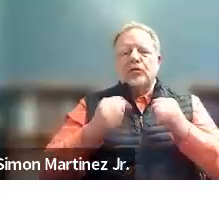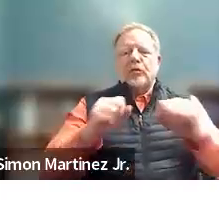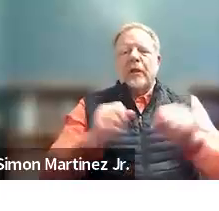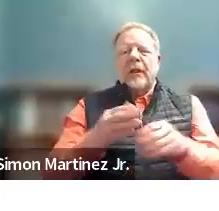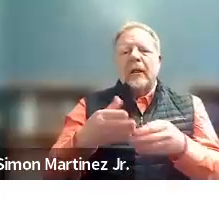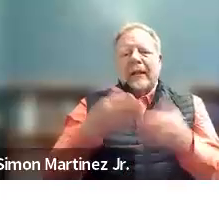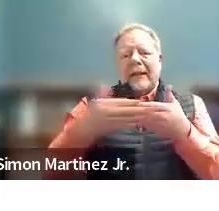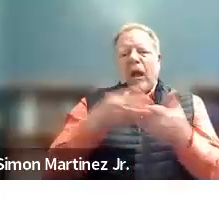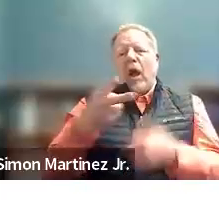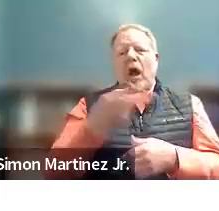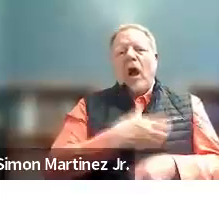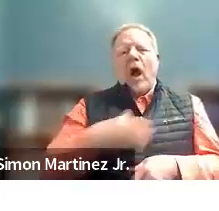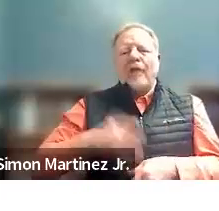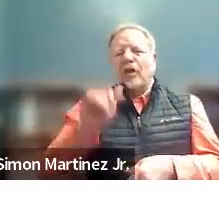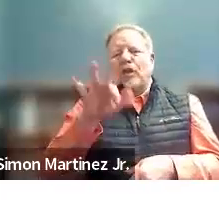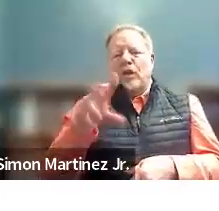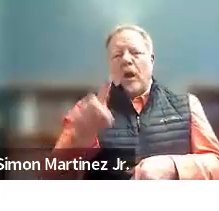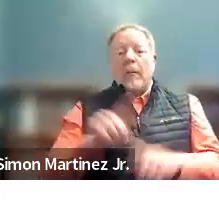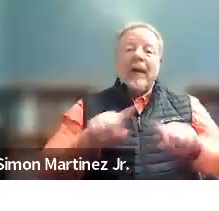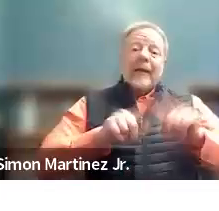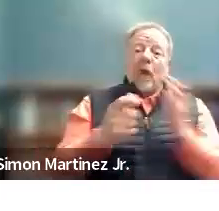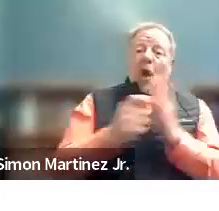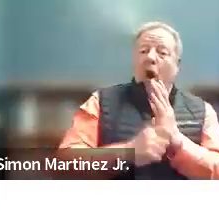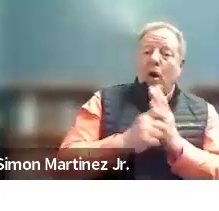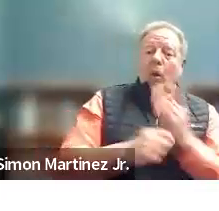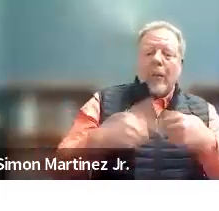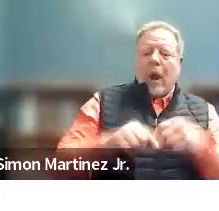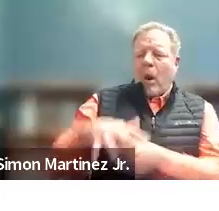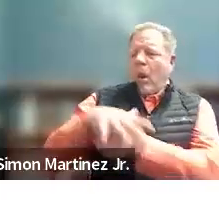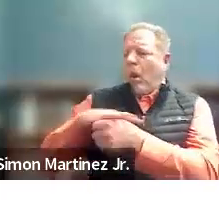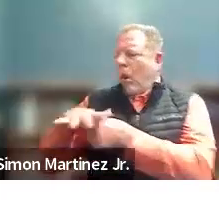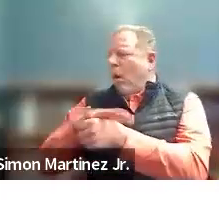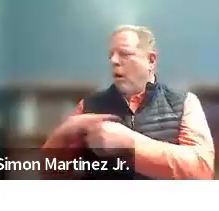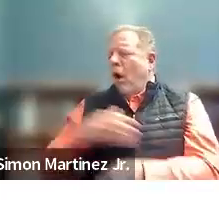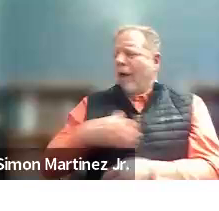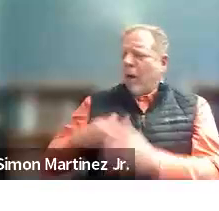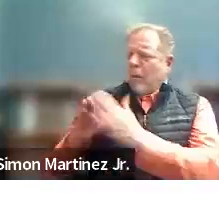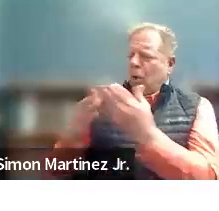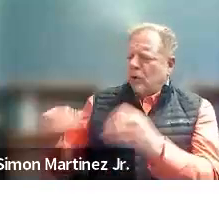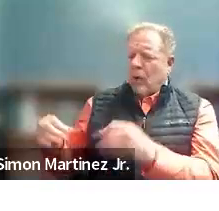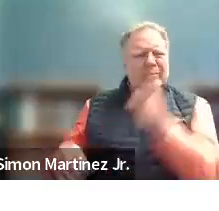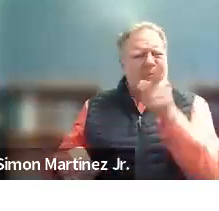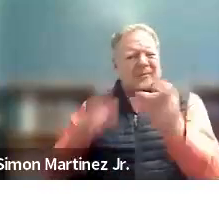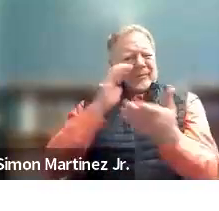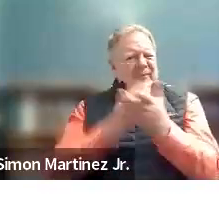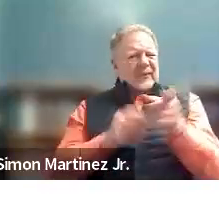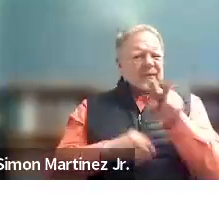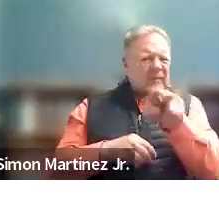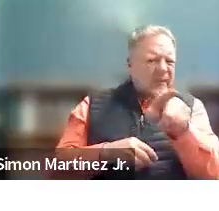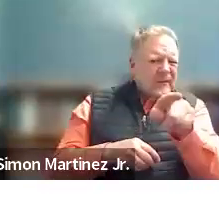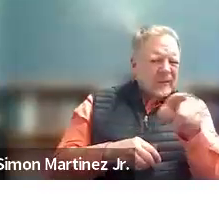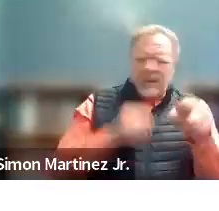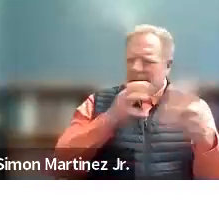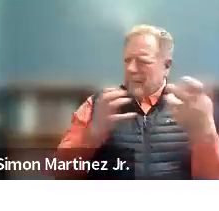the say a different article, right, was about about the Harvard bookstore that the image is looking